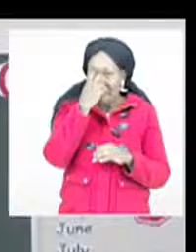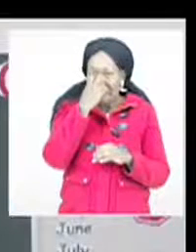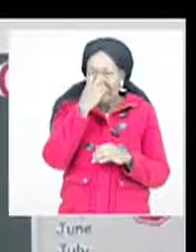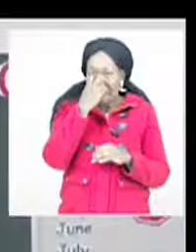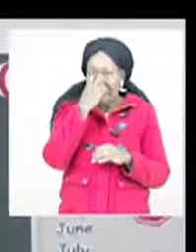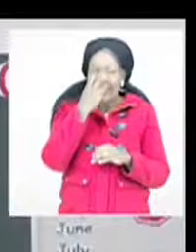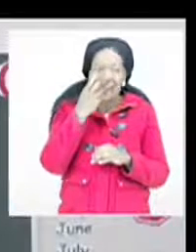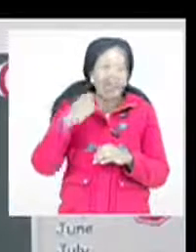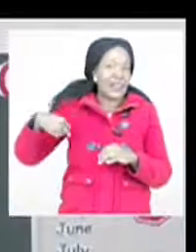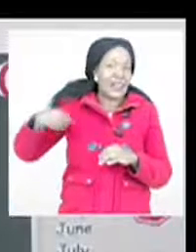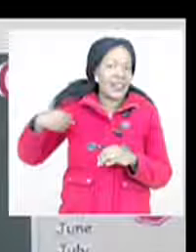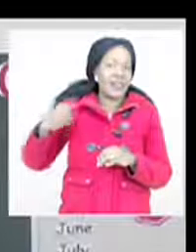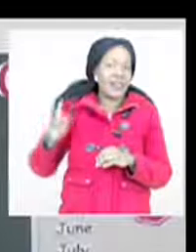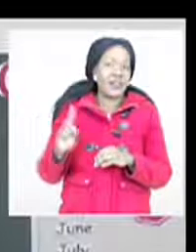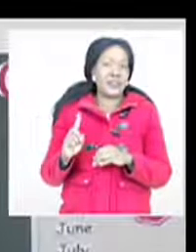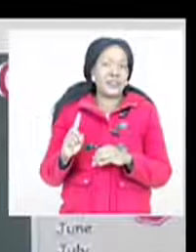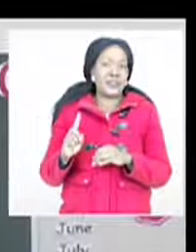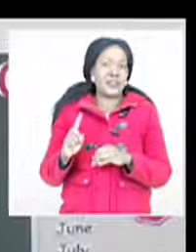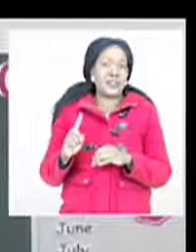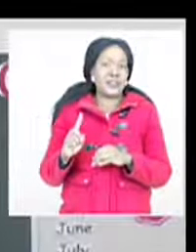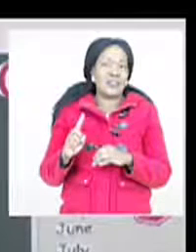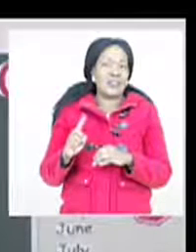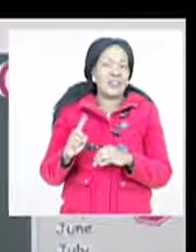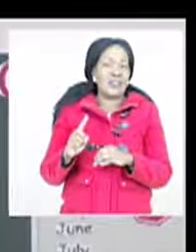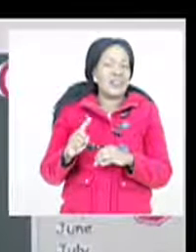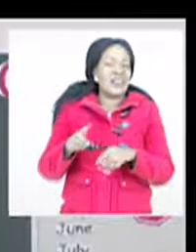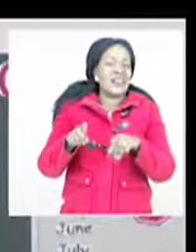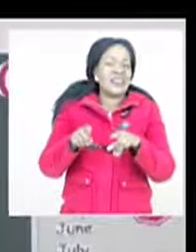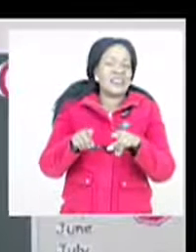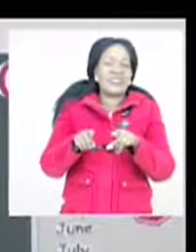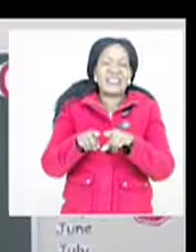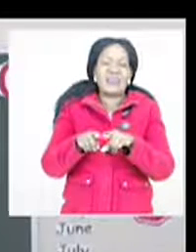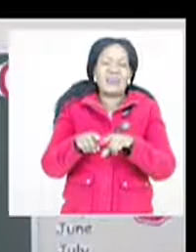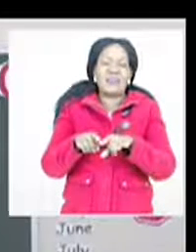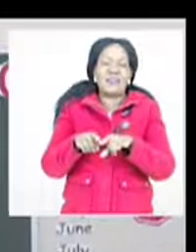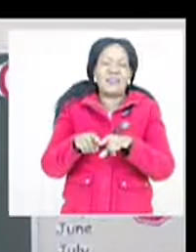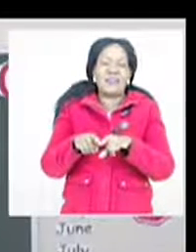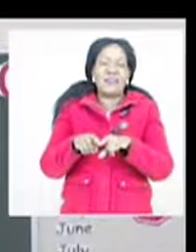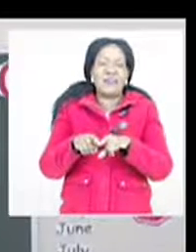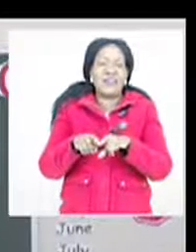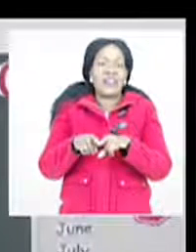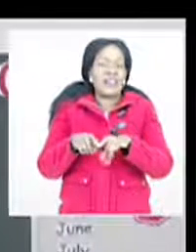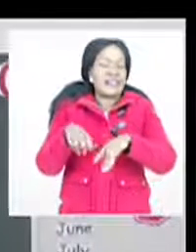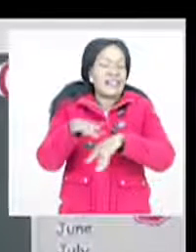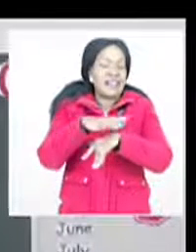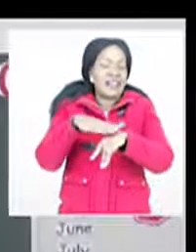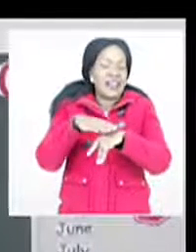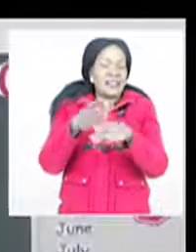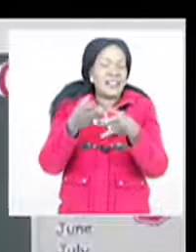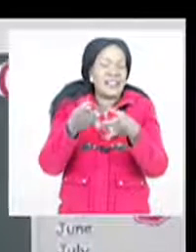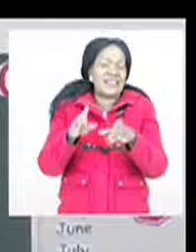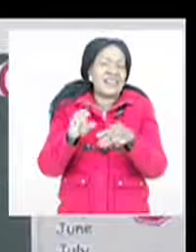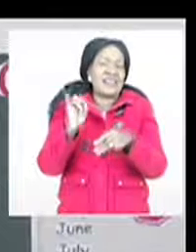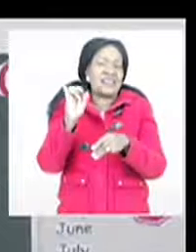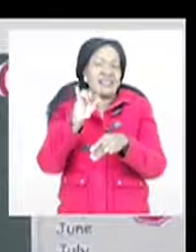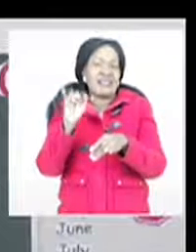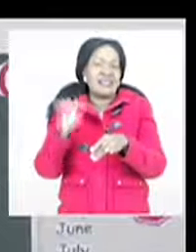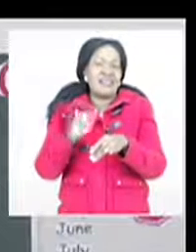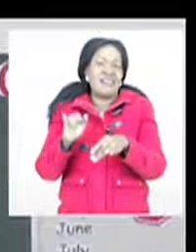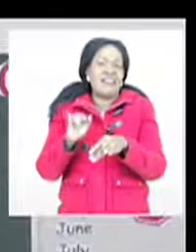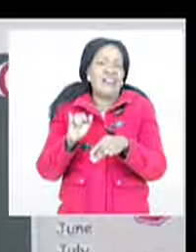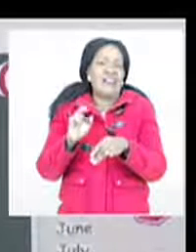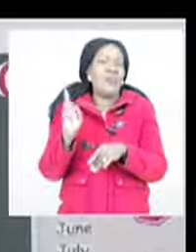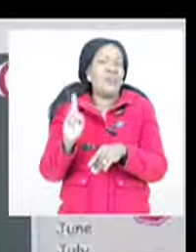old TV, and it's a type of animal, and it starts with the letter Z. I wonder what